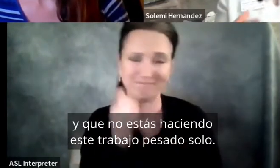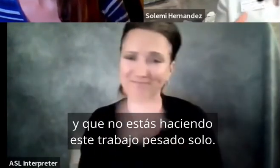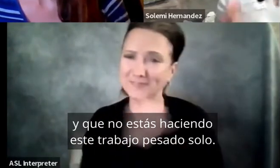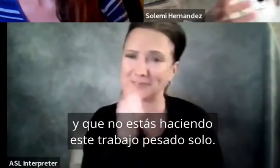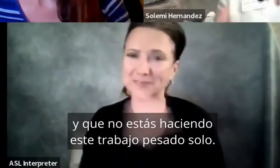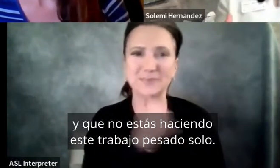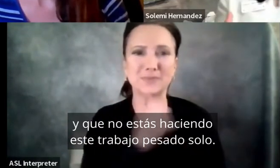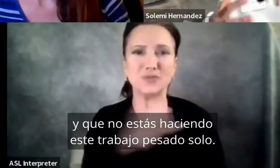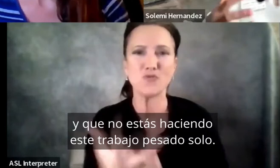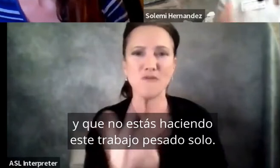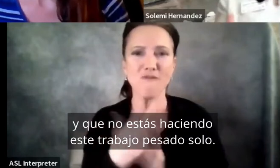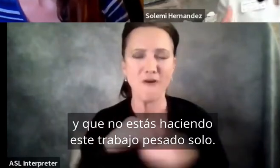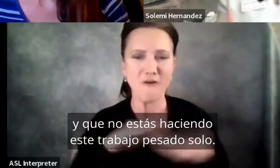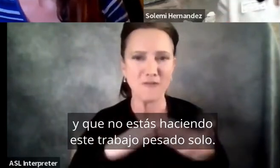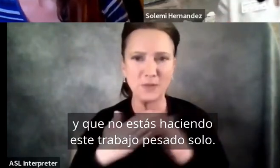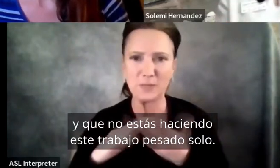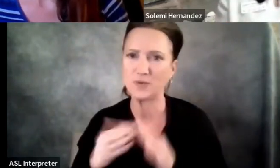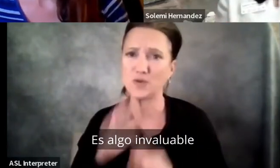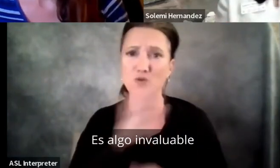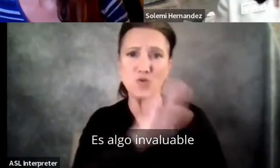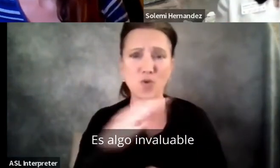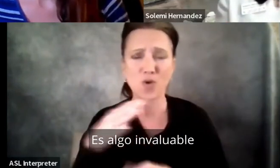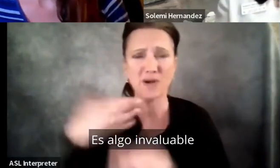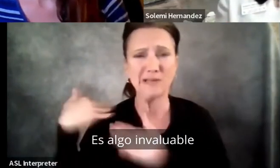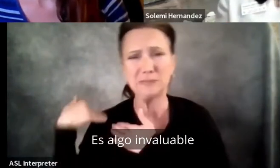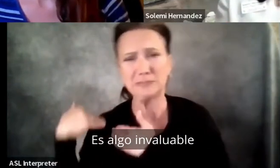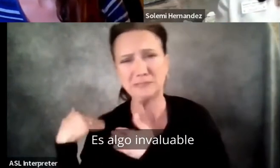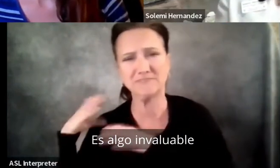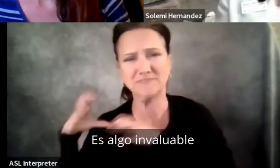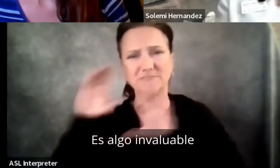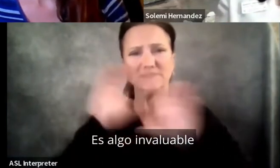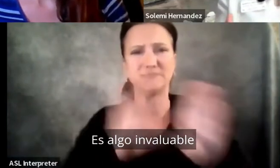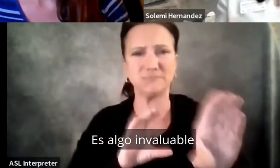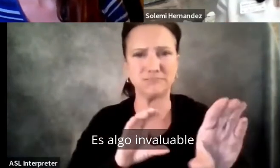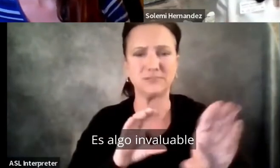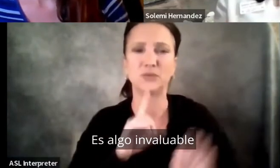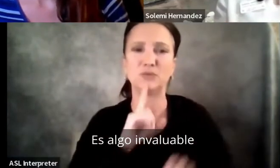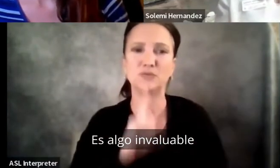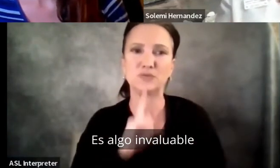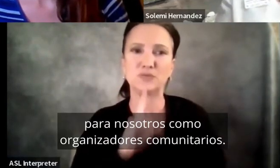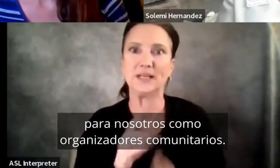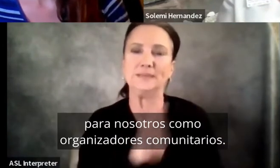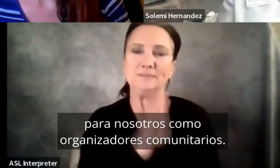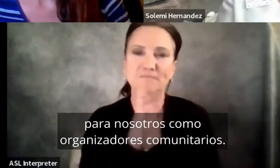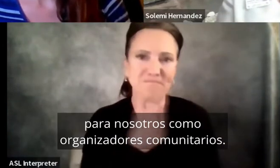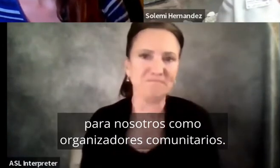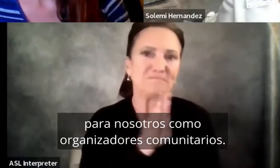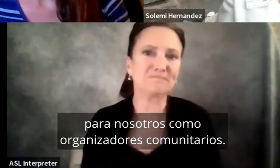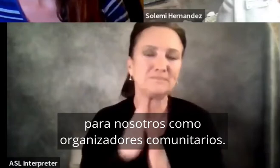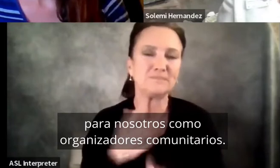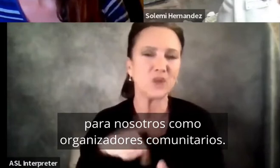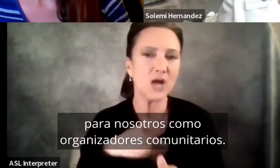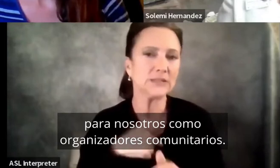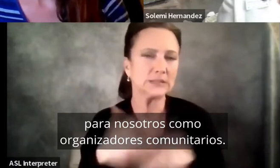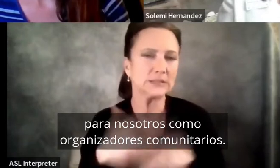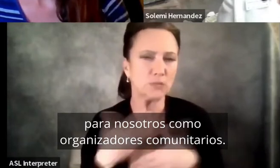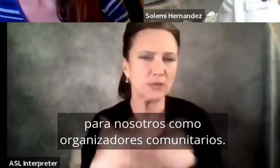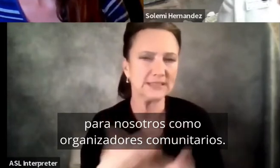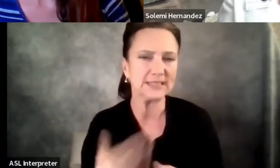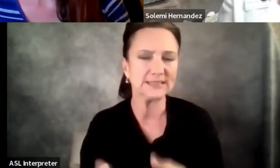that you're not doing this heavy job alone. It's something invaluable for us as community